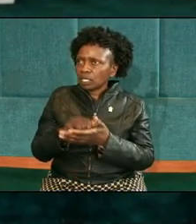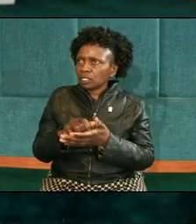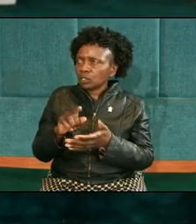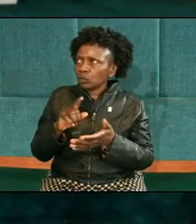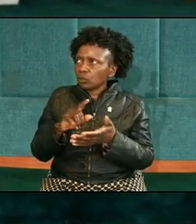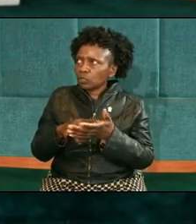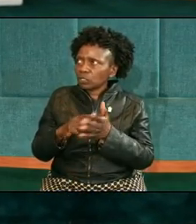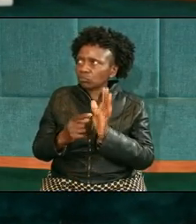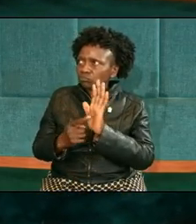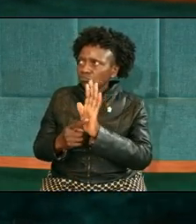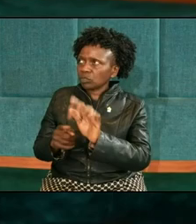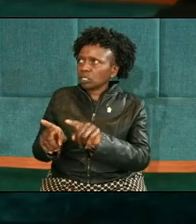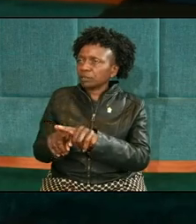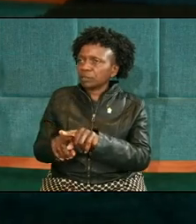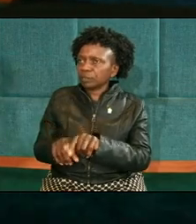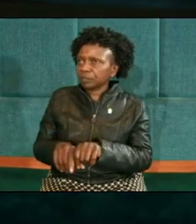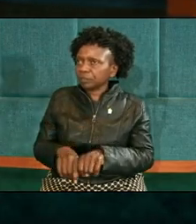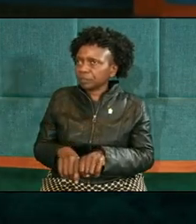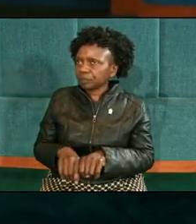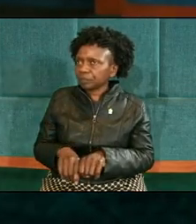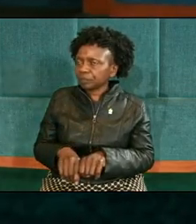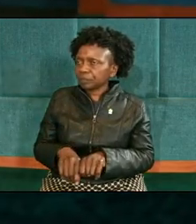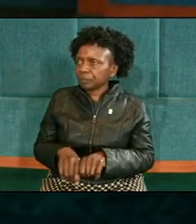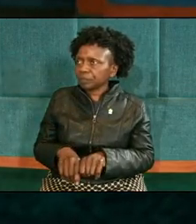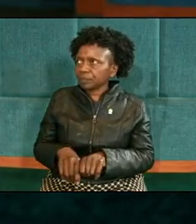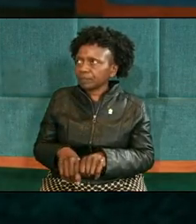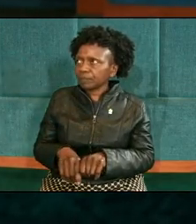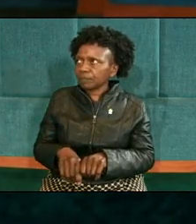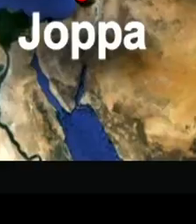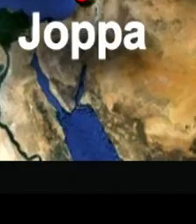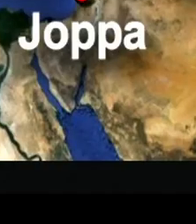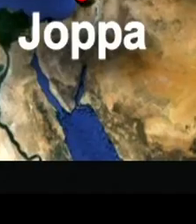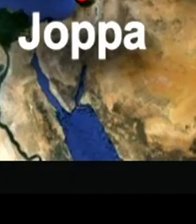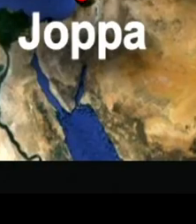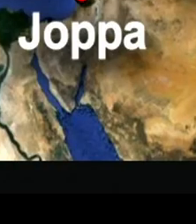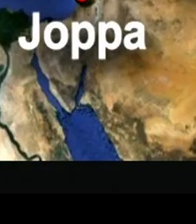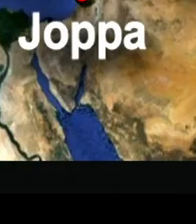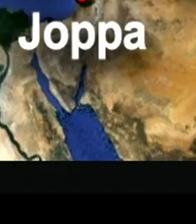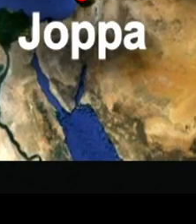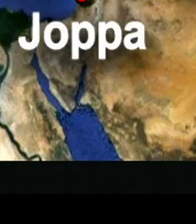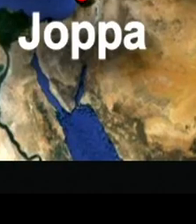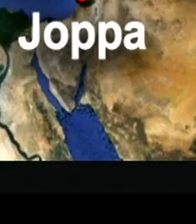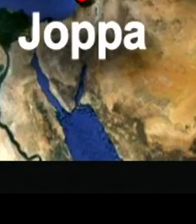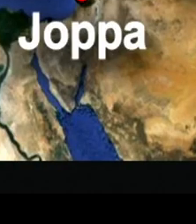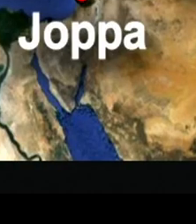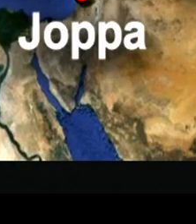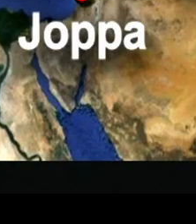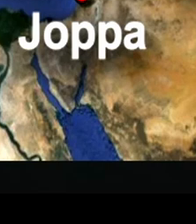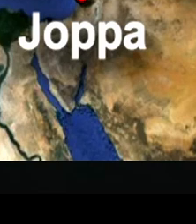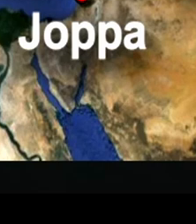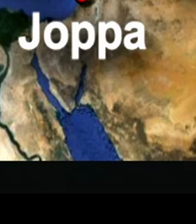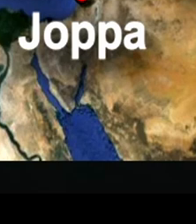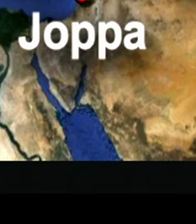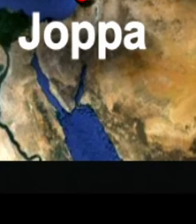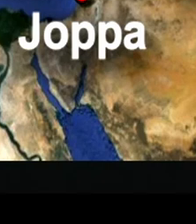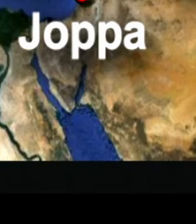it looks like. And by the way, look at the map. There's a lot of ocean